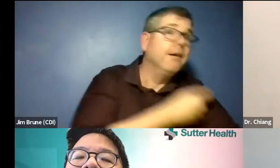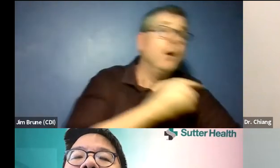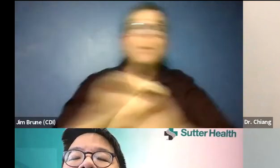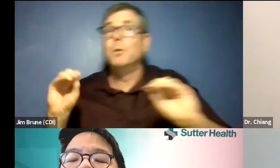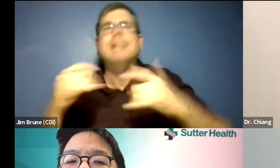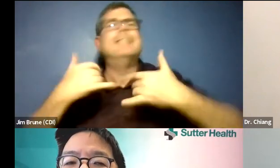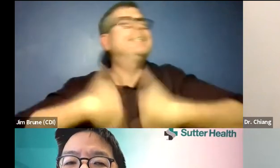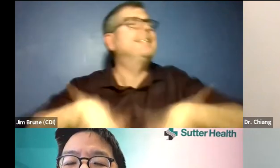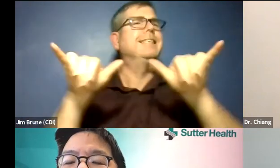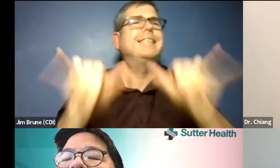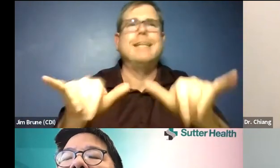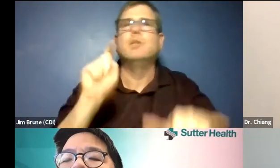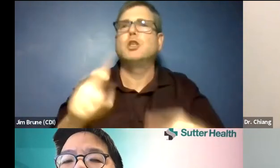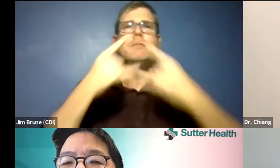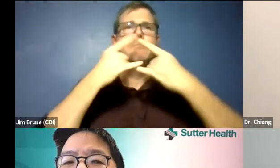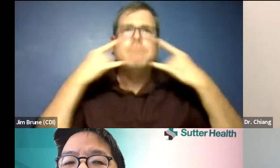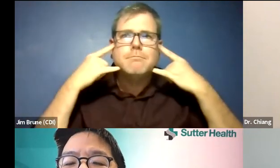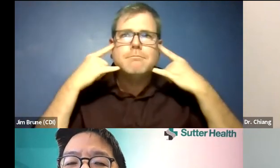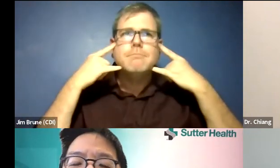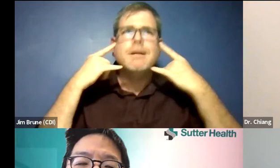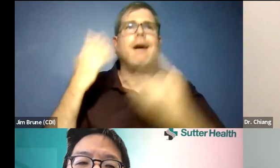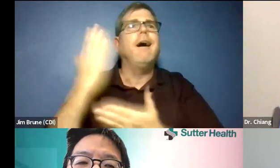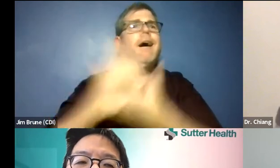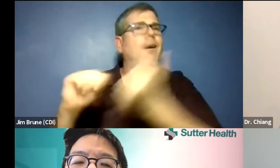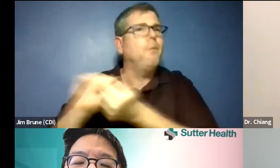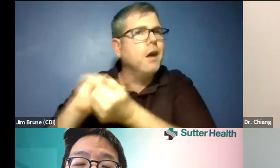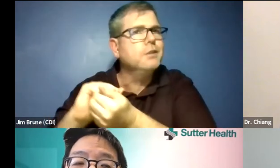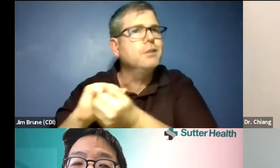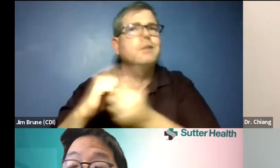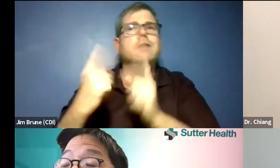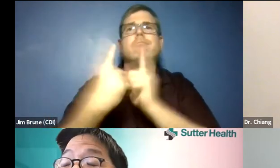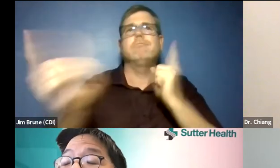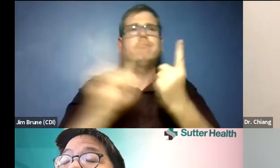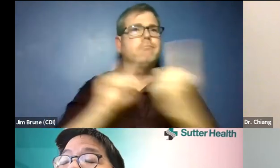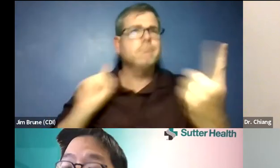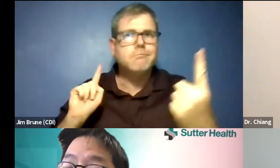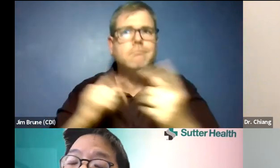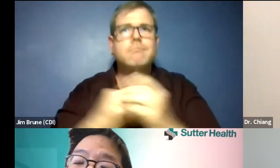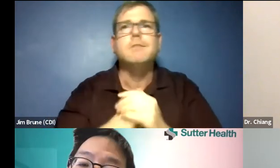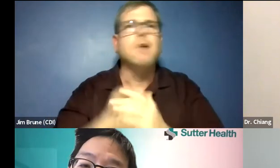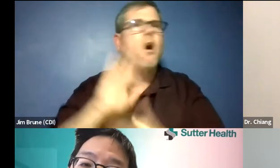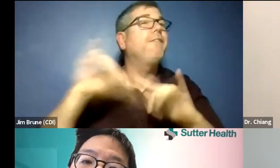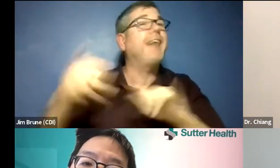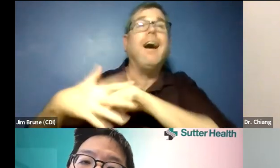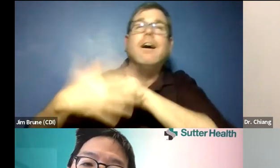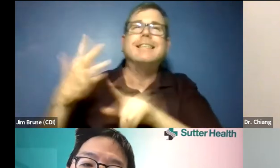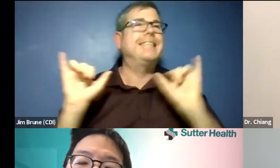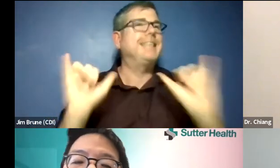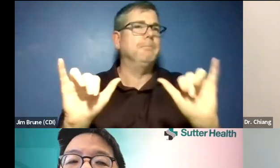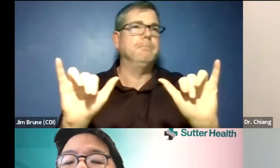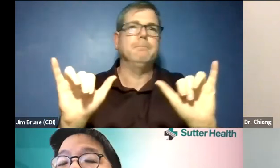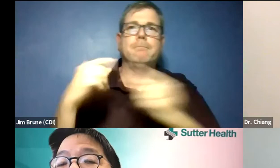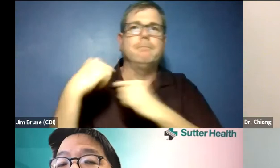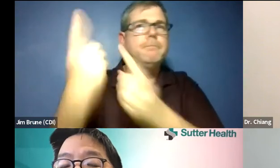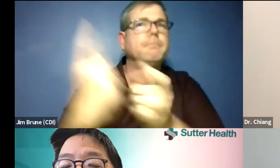masking, distancing, hand washing, and the like. And in fact, that's the same recommendation as